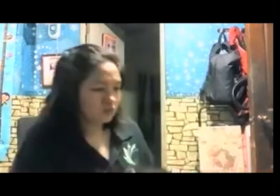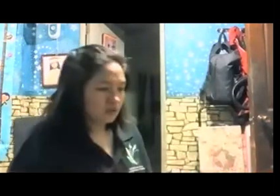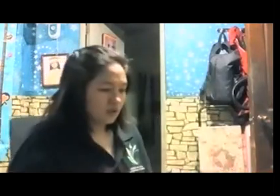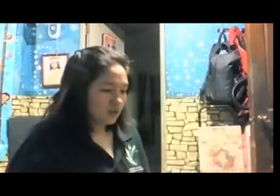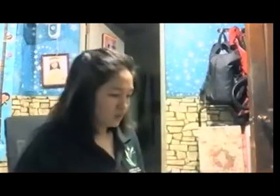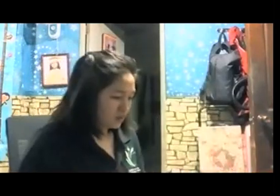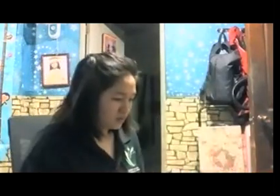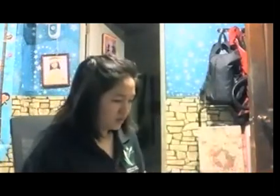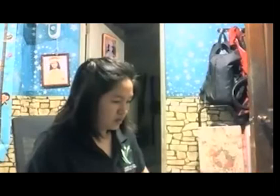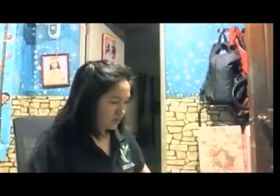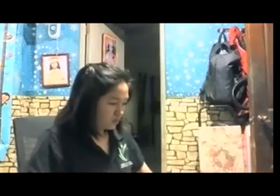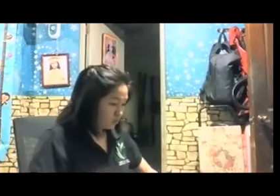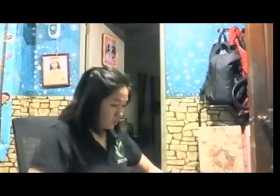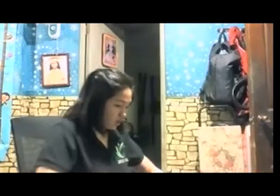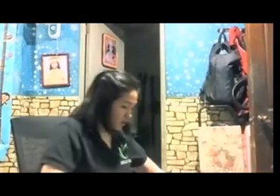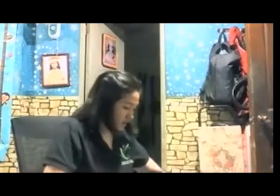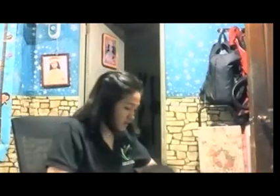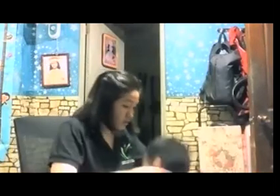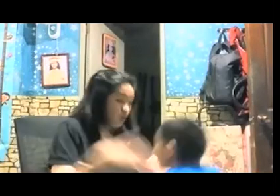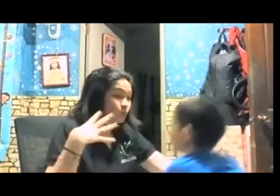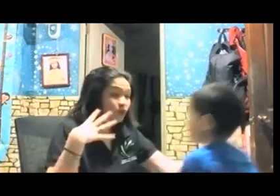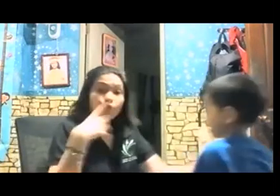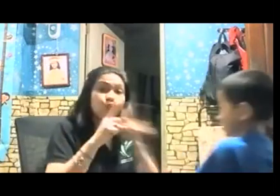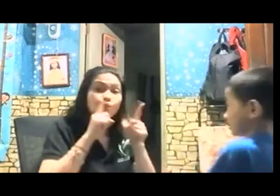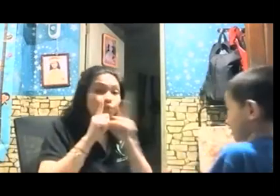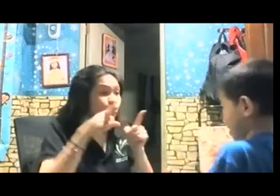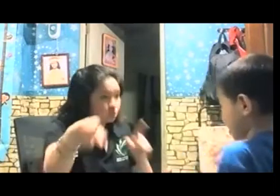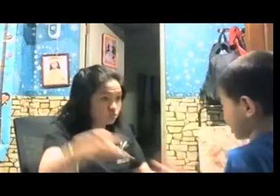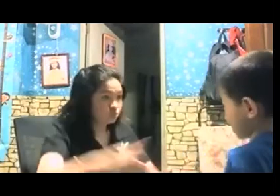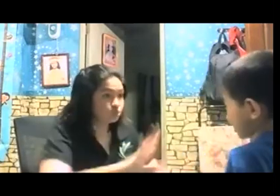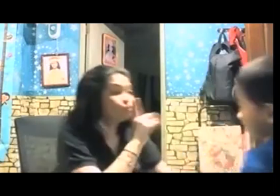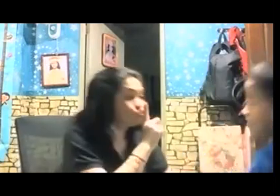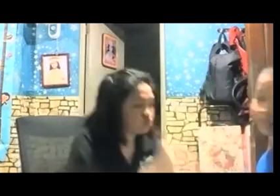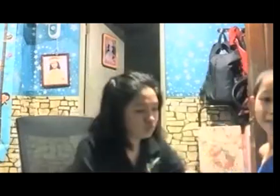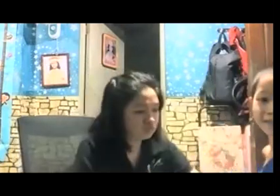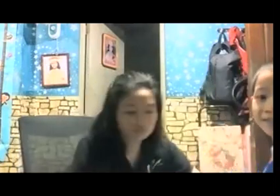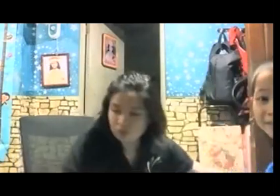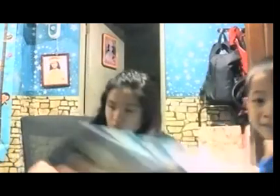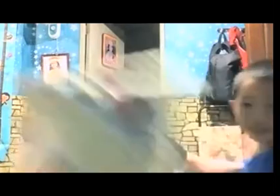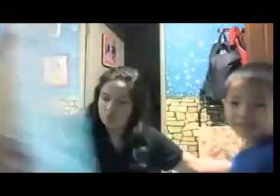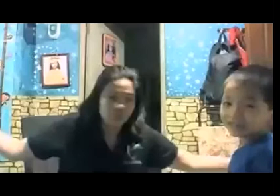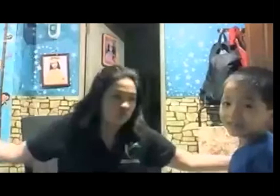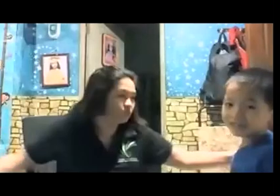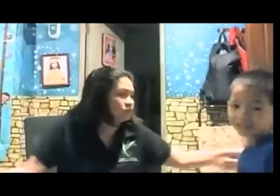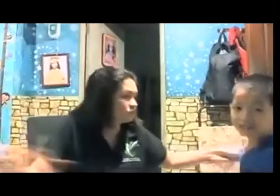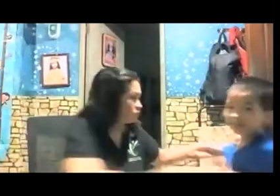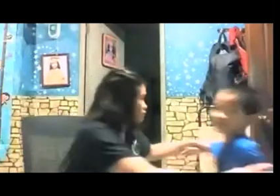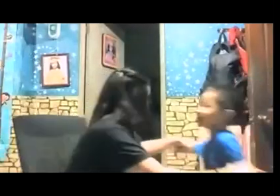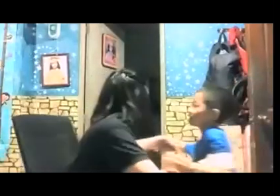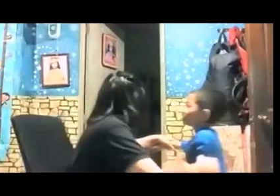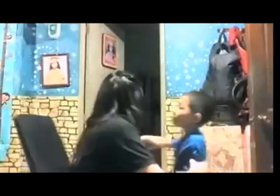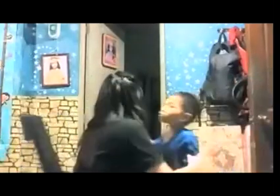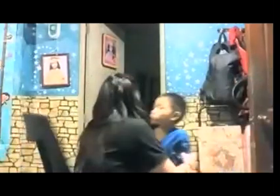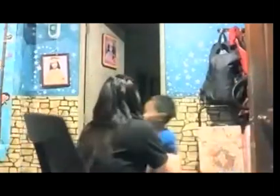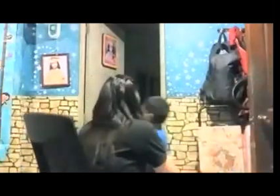to the verb is present, so you have an object. But you're saying now in this sentence,